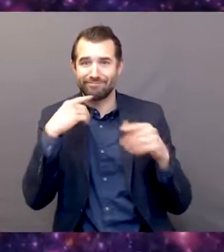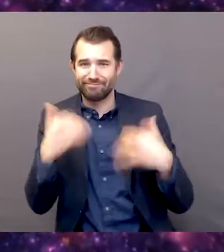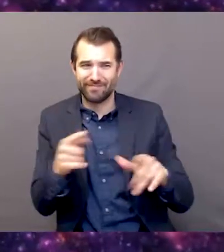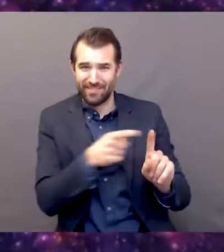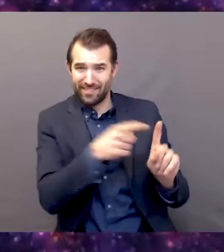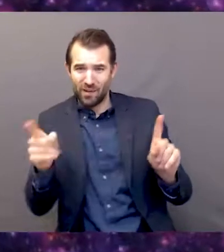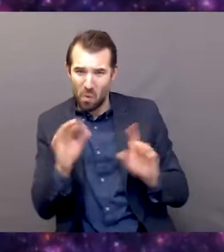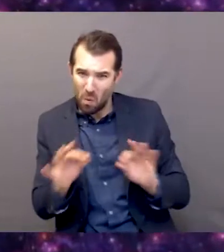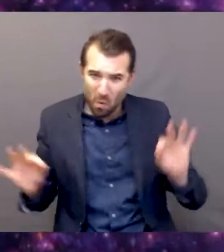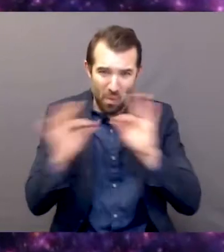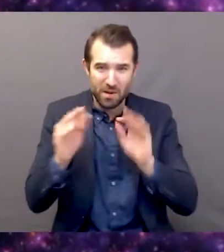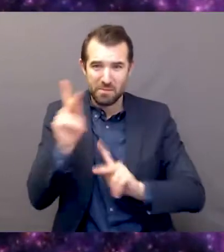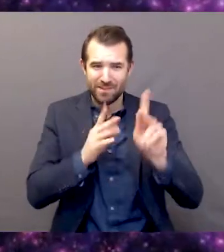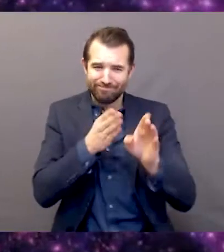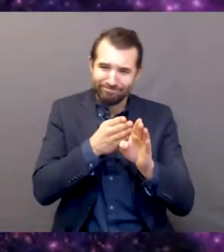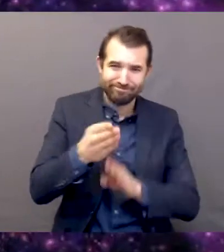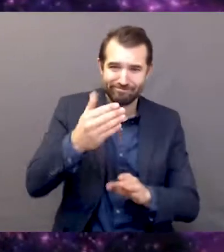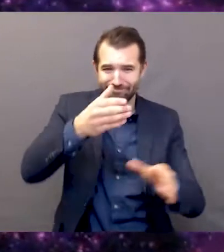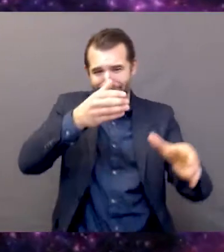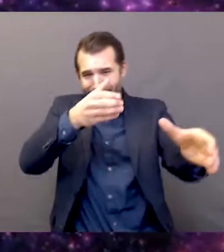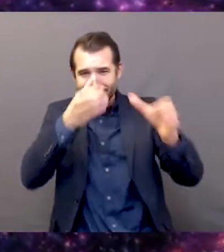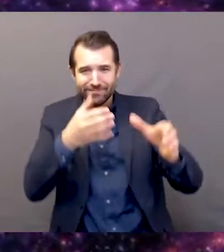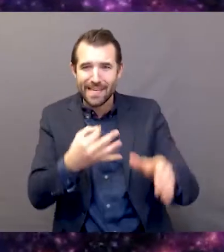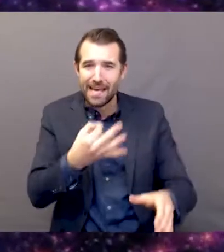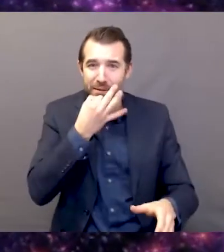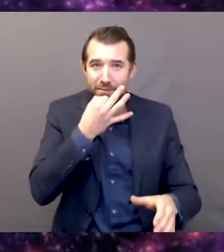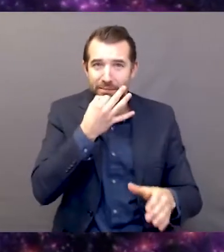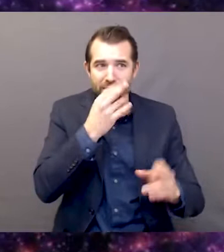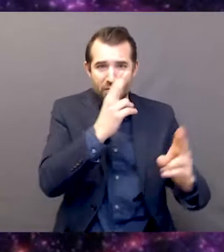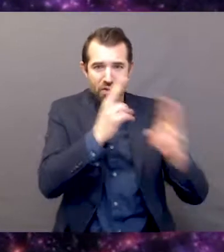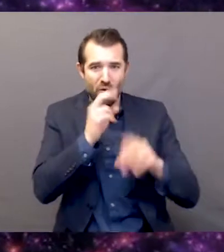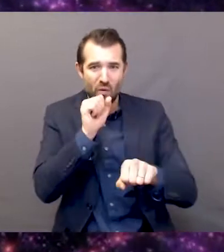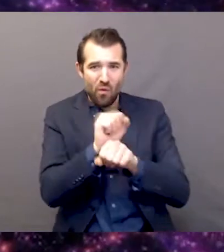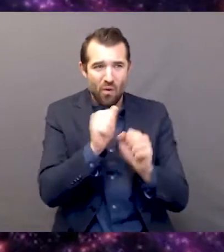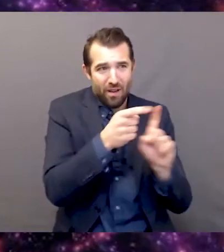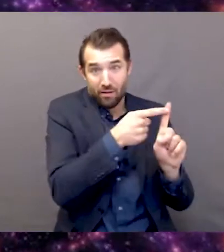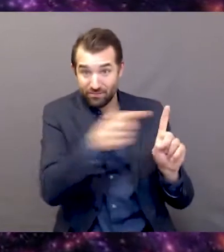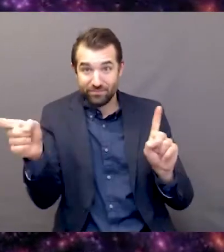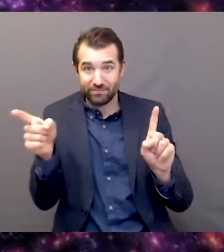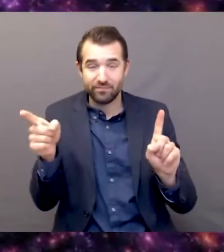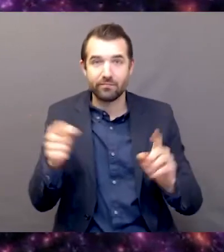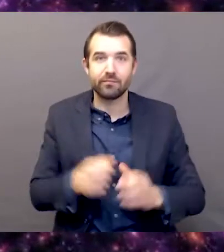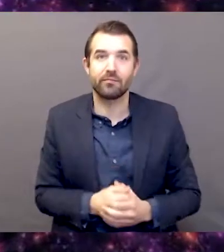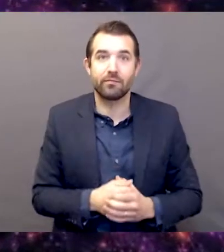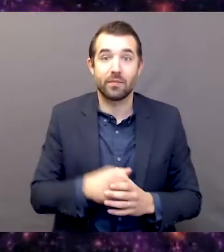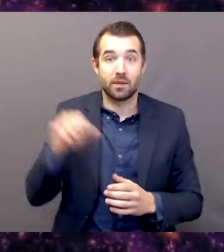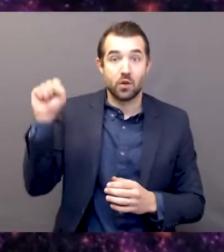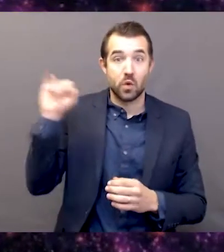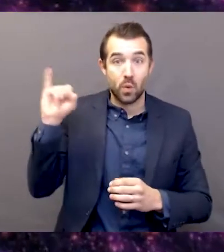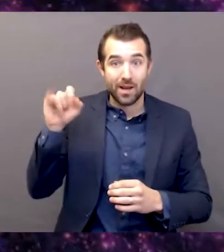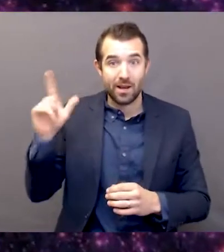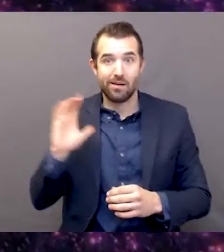field, and we are honored to work beside such distinguished colleagues who, through their efforts, uphold the Smithsonian's